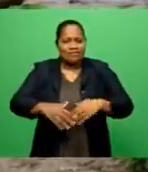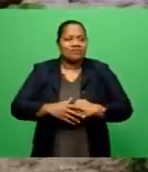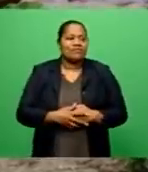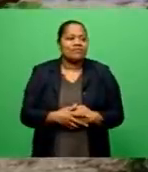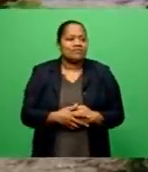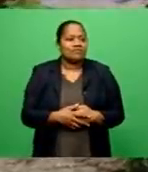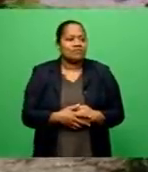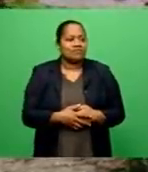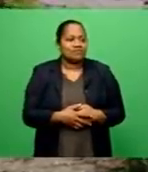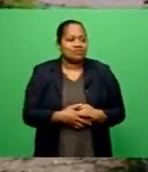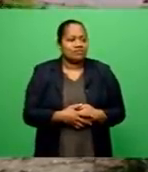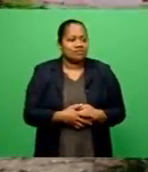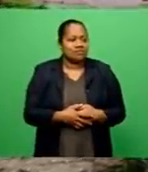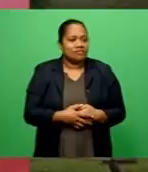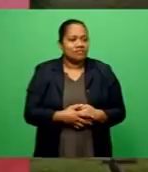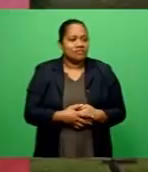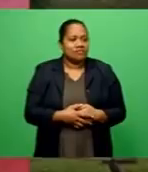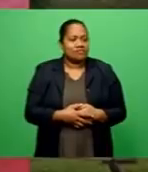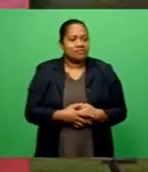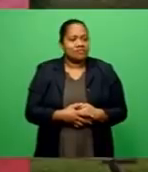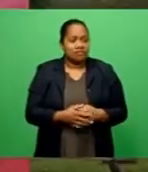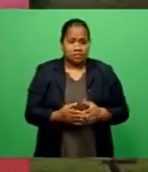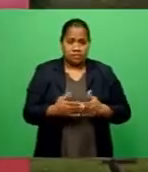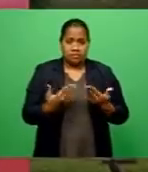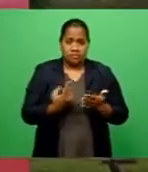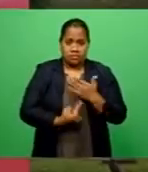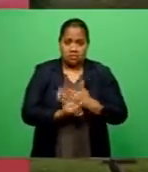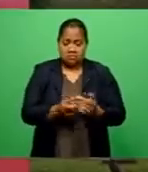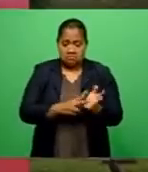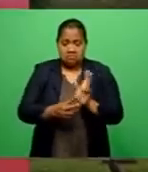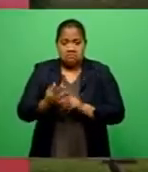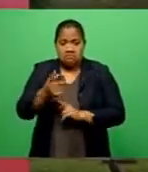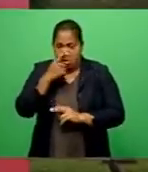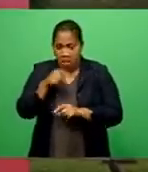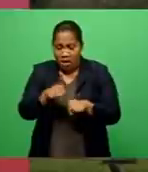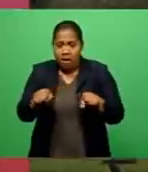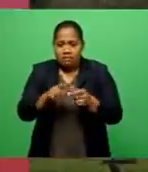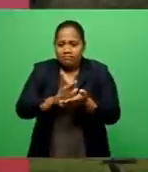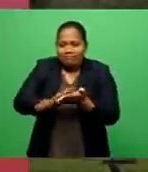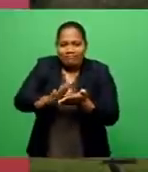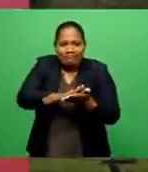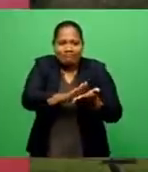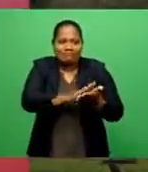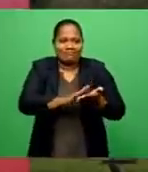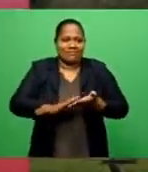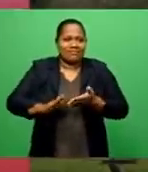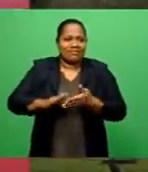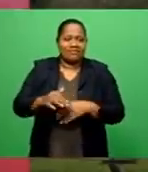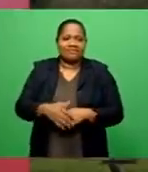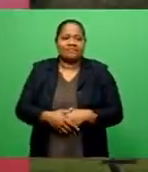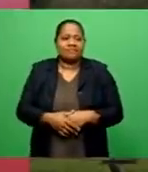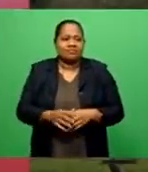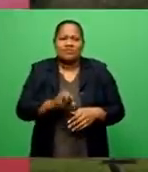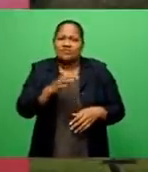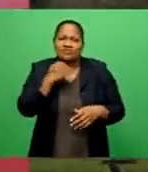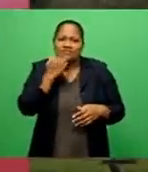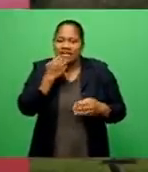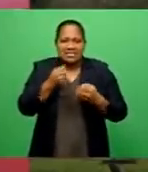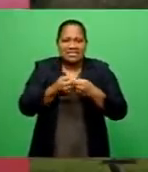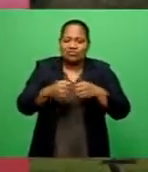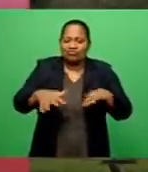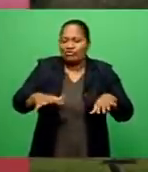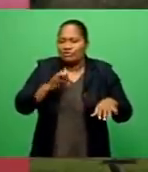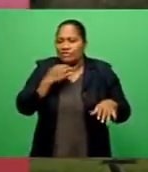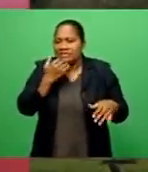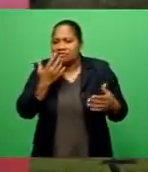has come down. At the moment, villagers are cleaning up the debris in the village and the drainage blocks. Not much was destroyed